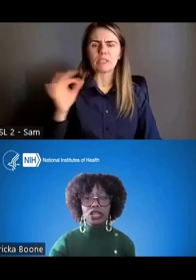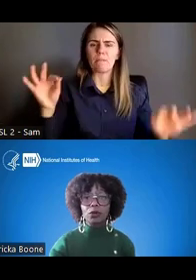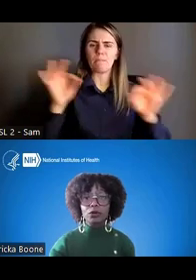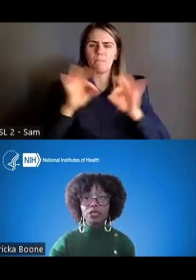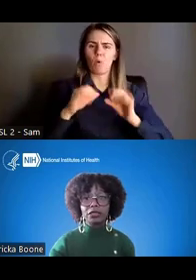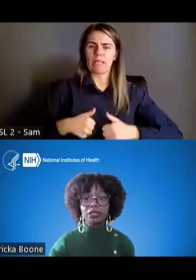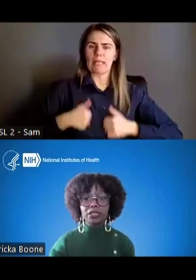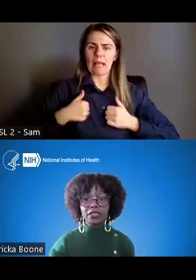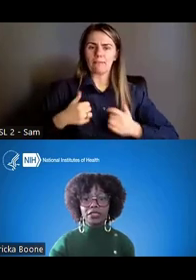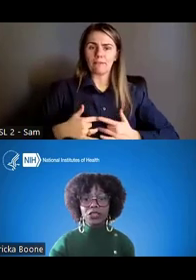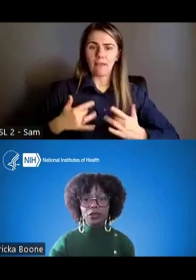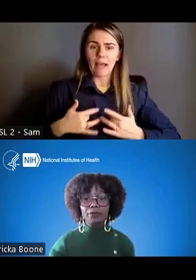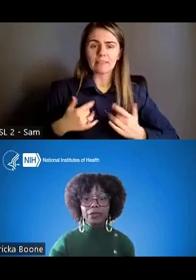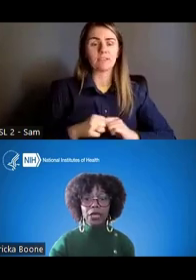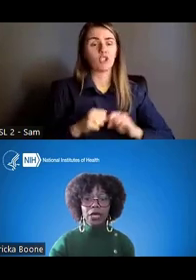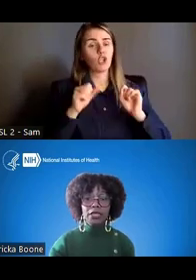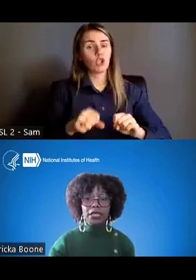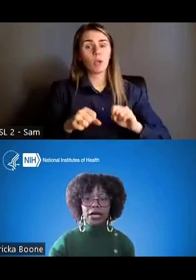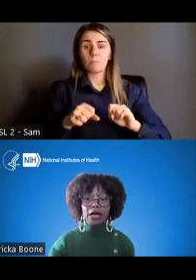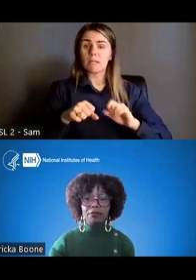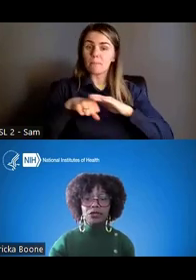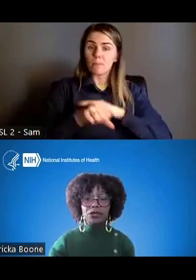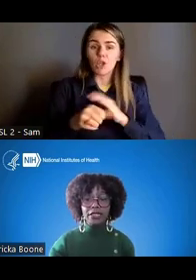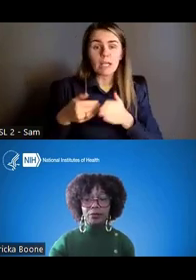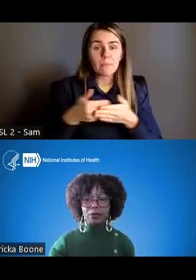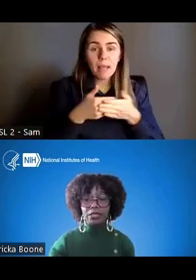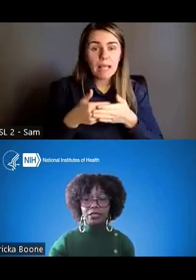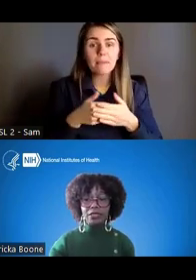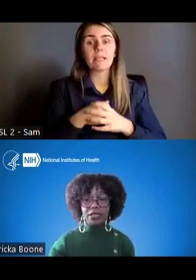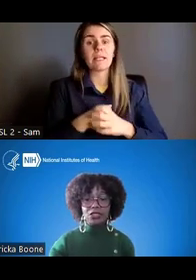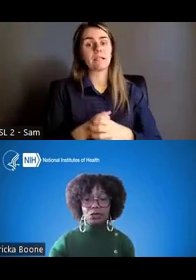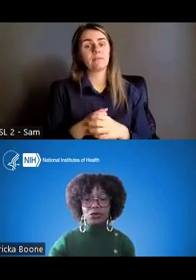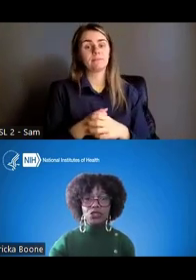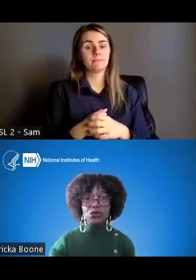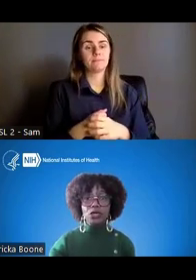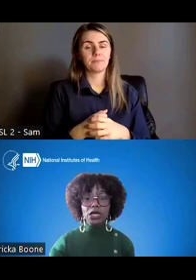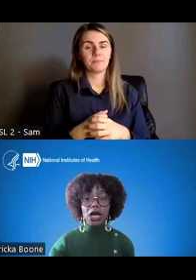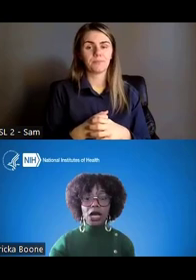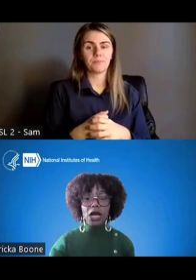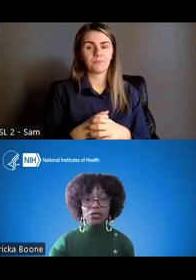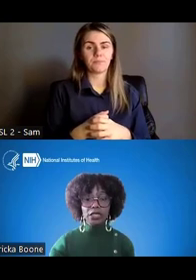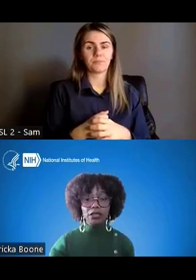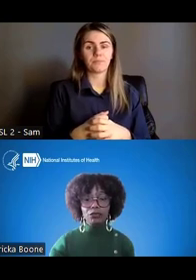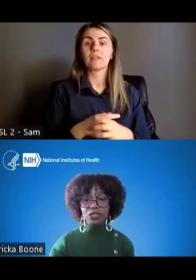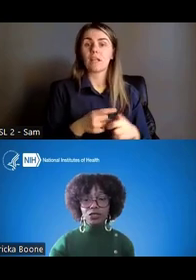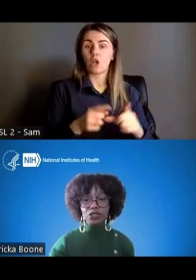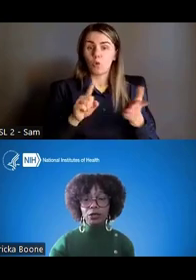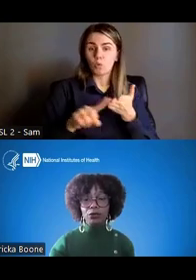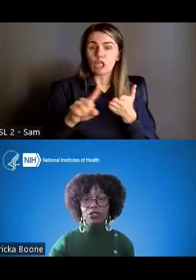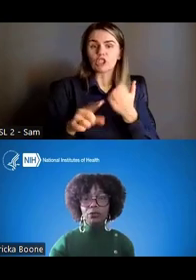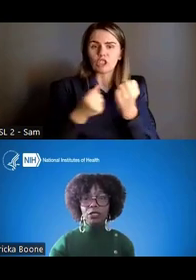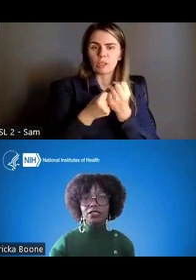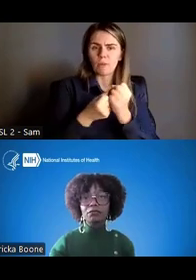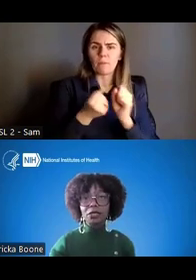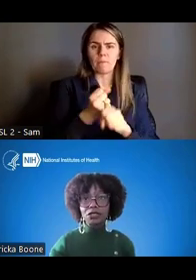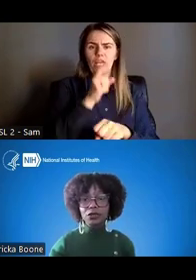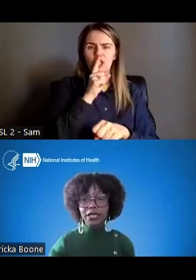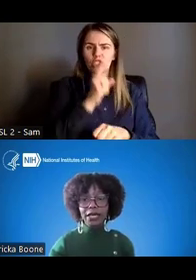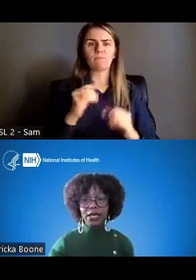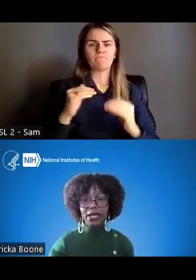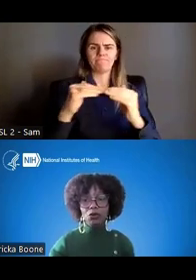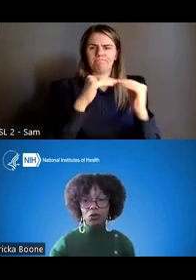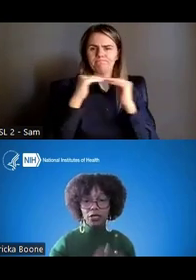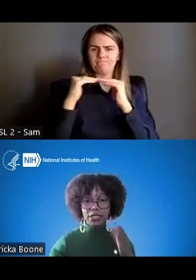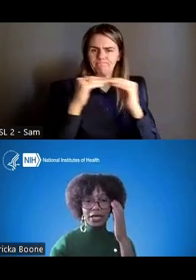as childbirth, illness, et cetera. The mentor K supplement is intended to ensure continuity of research among recipients of mentor